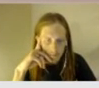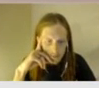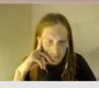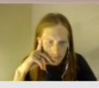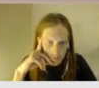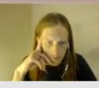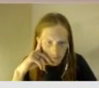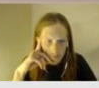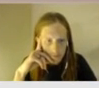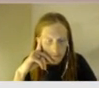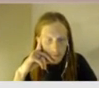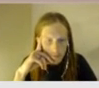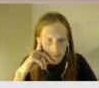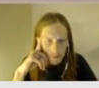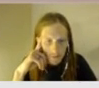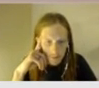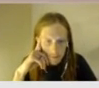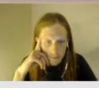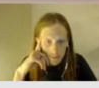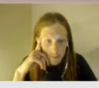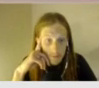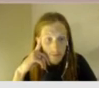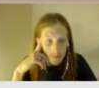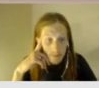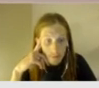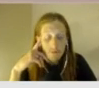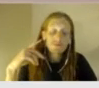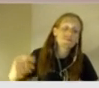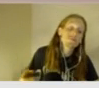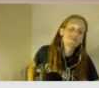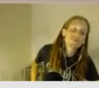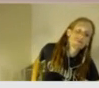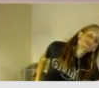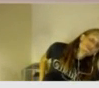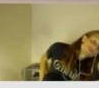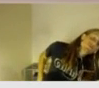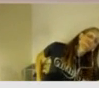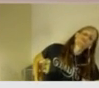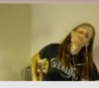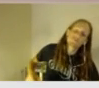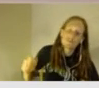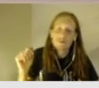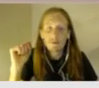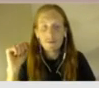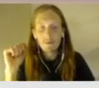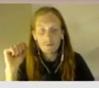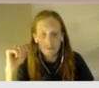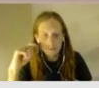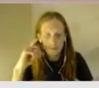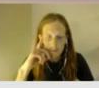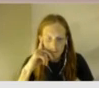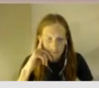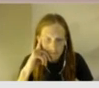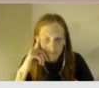has really helped me be serious about this because, you know, in the digital world, the images kind of float